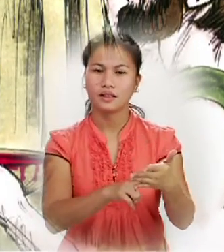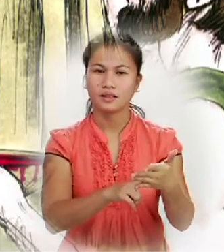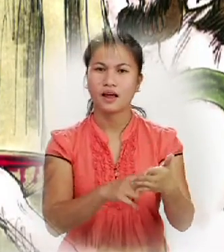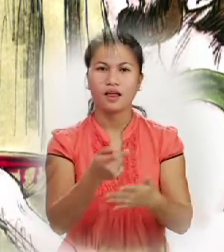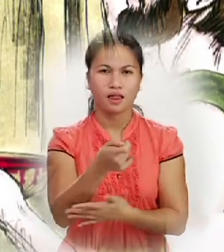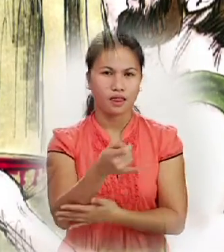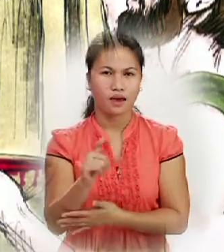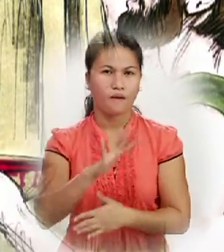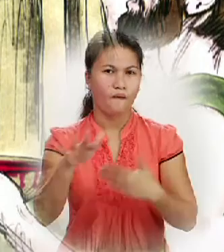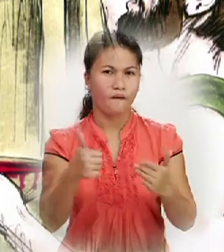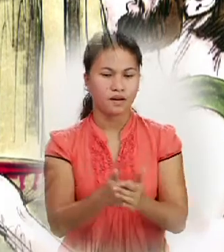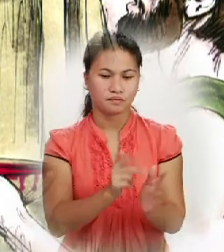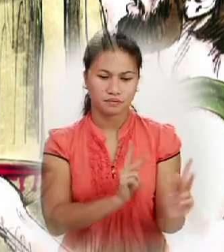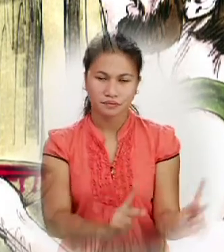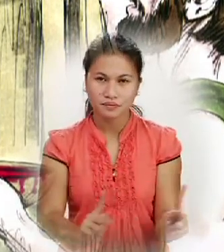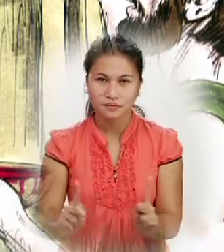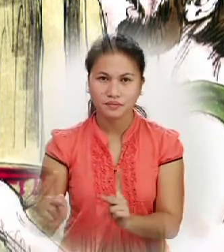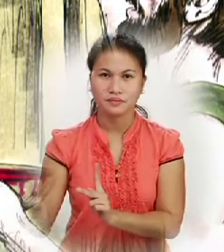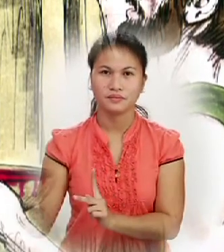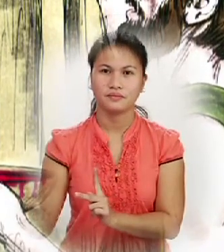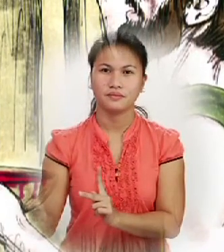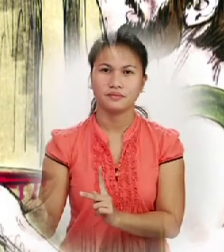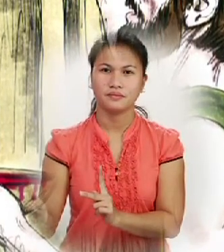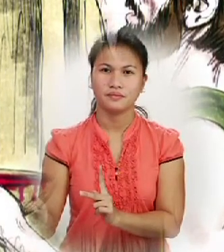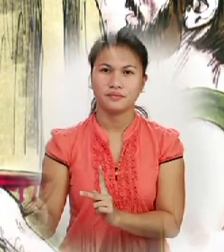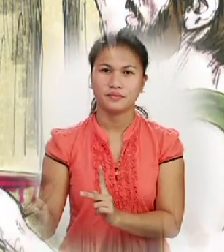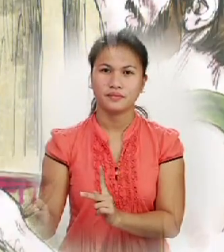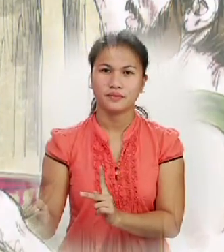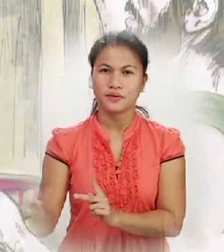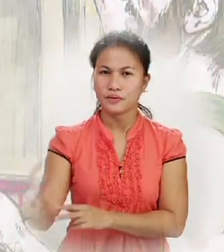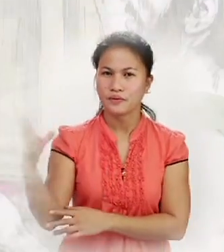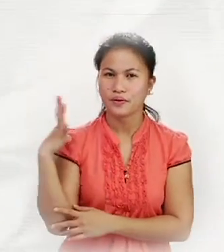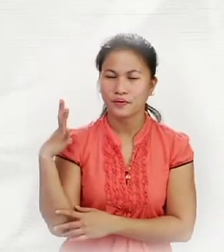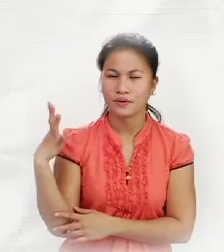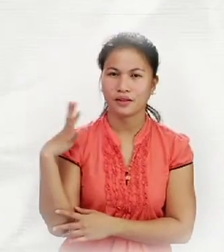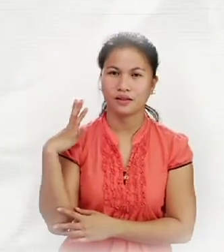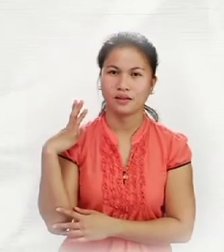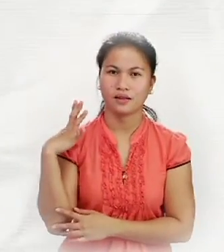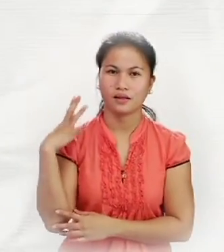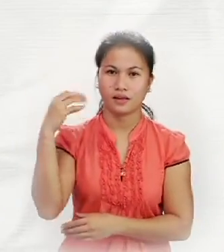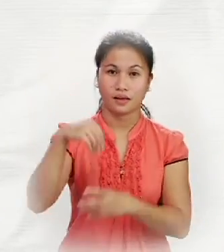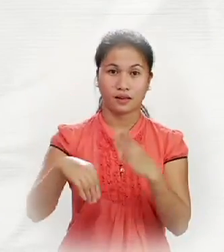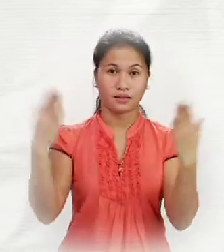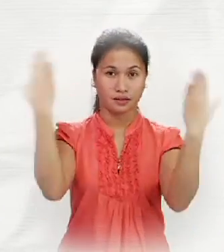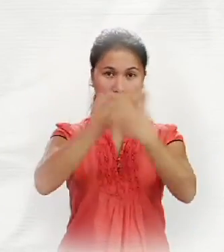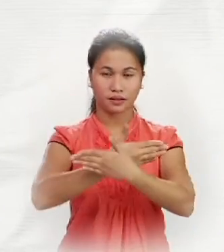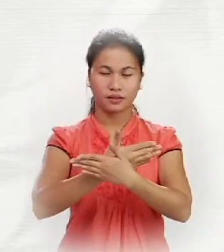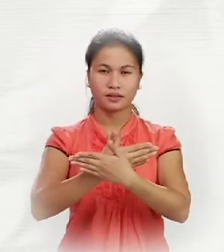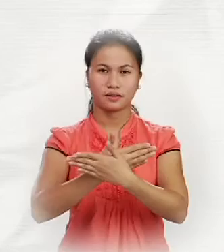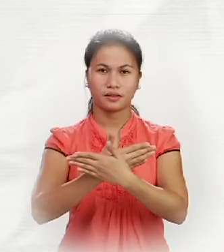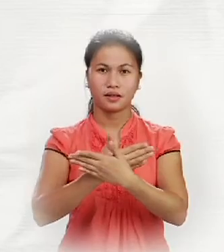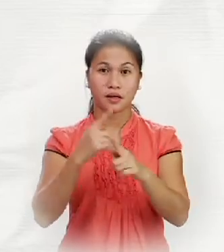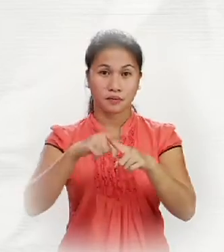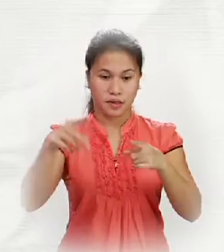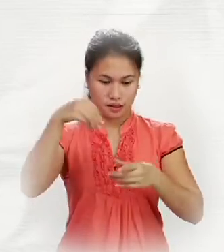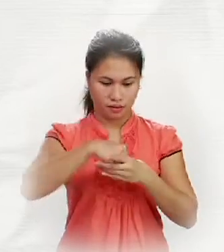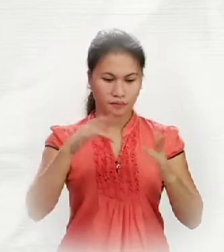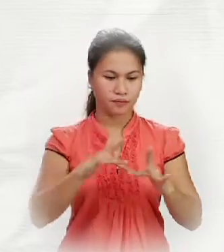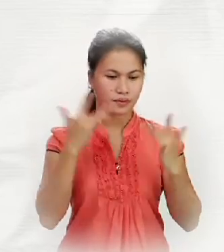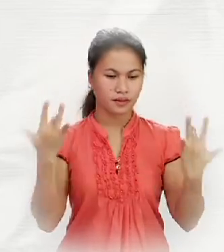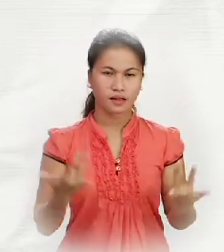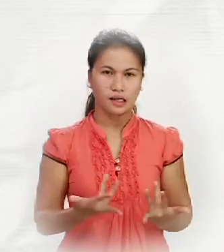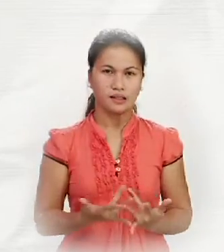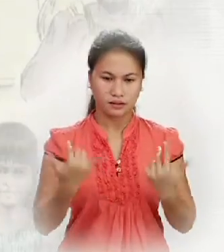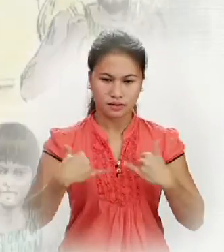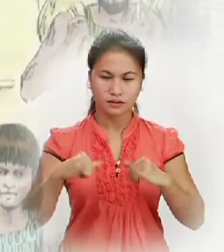prepared. They slaughtered the lamb. They were waiting in the dark. But in their hearts, they were